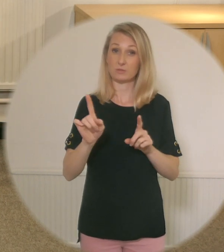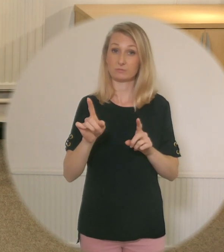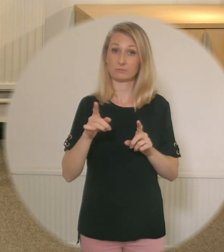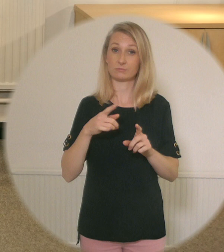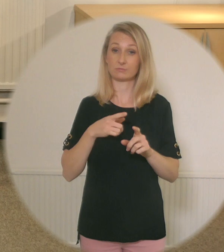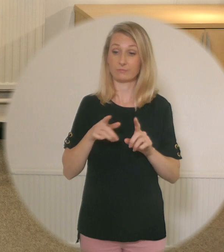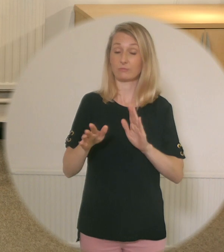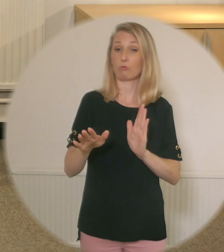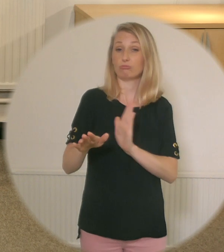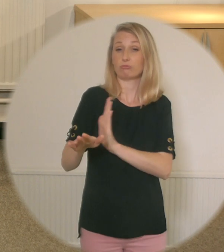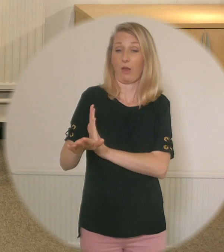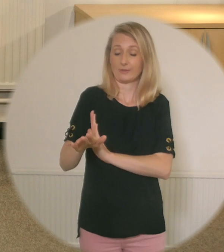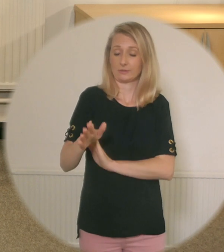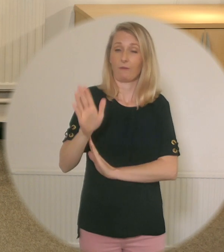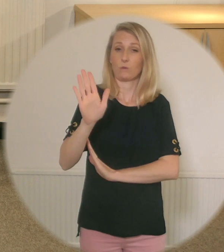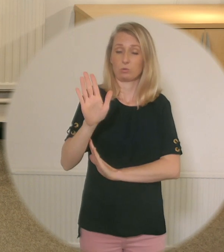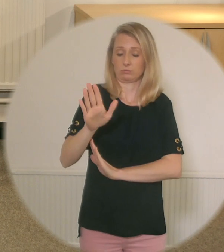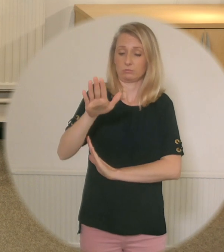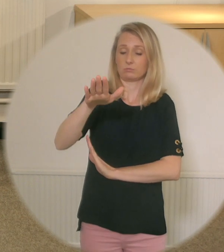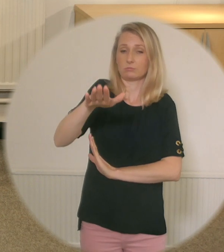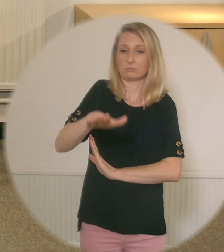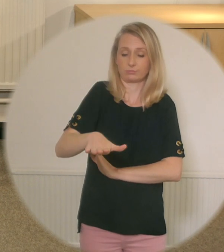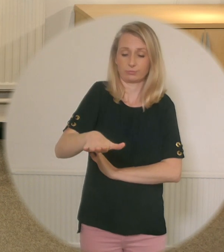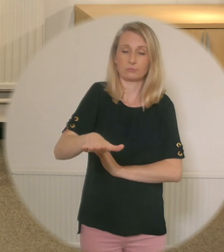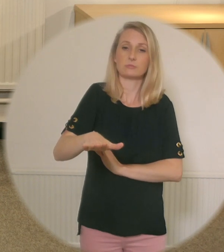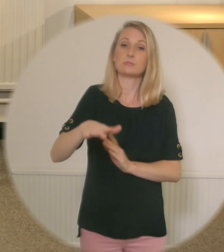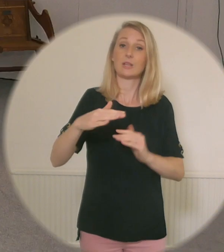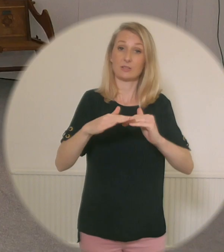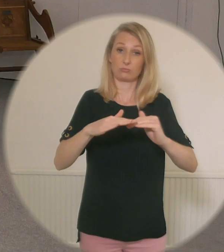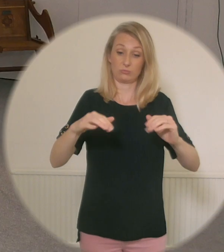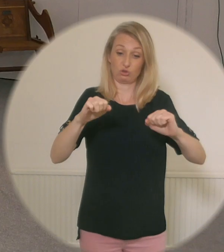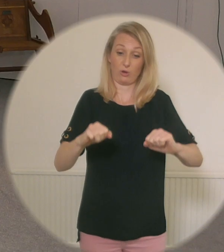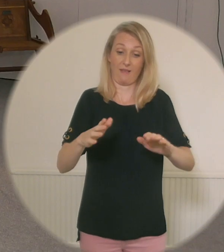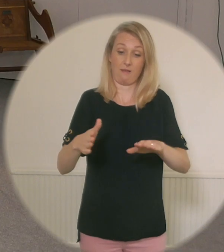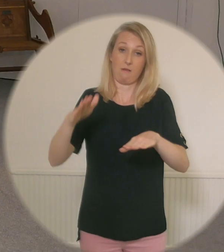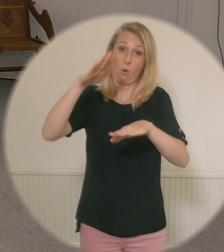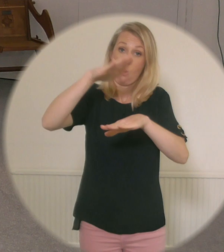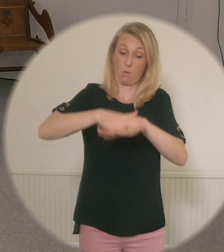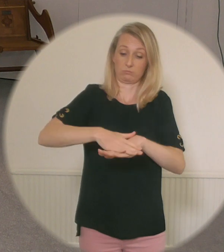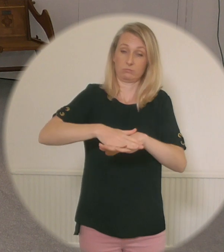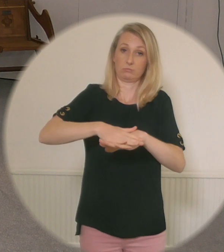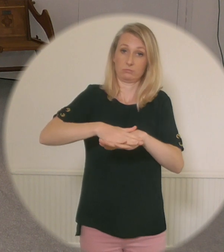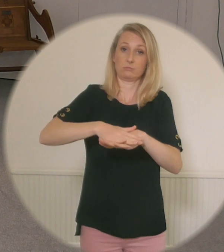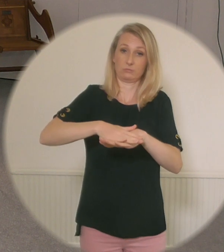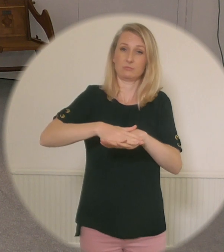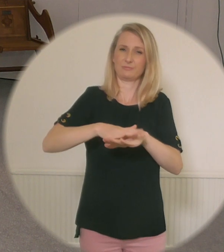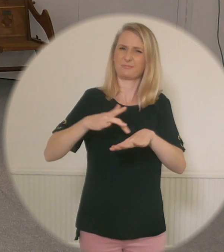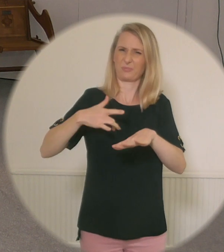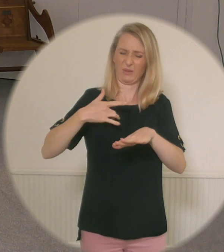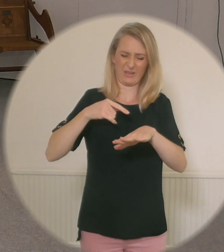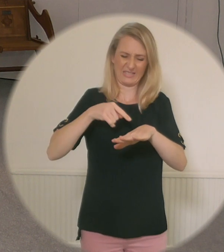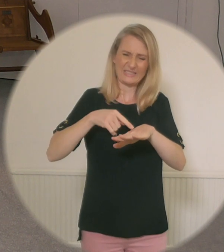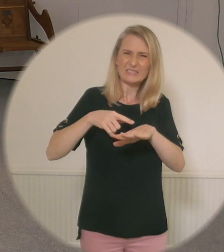right foot up onto the chair. So see if that's possible for you. If that feels like a bit of a